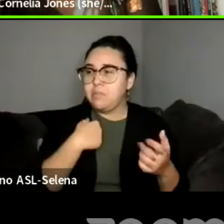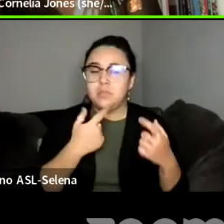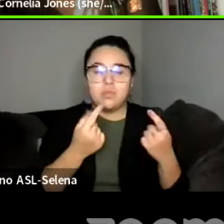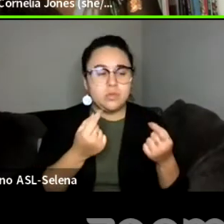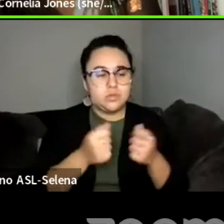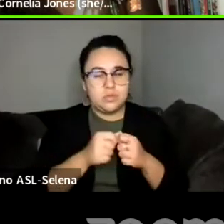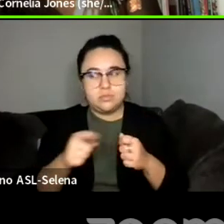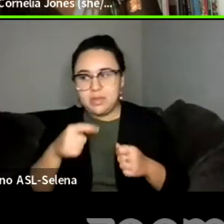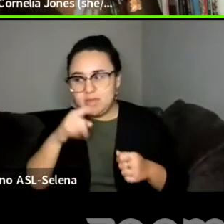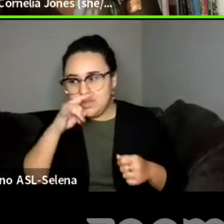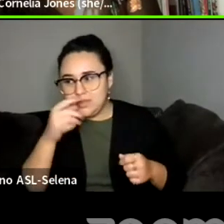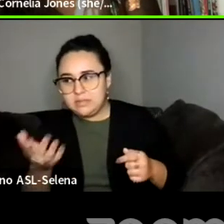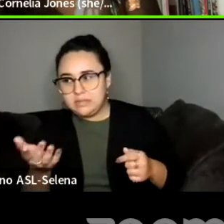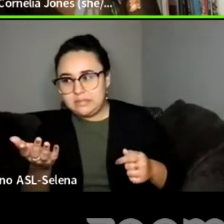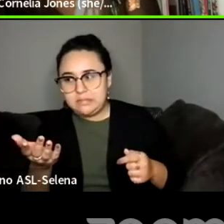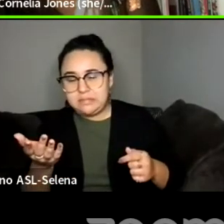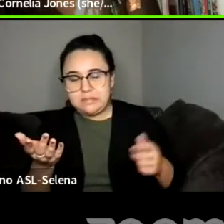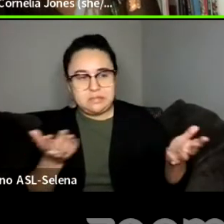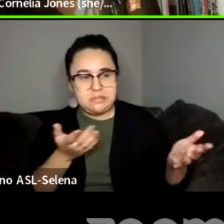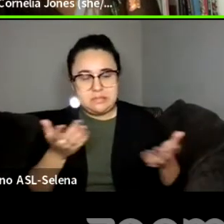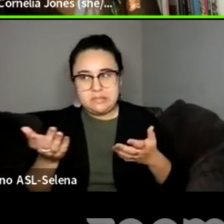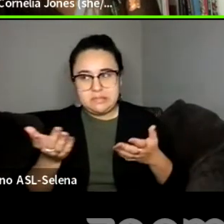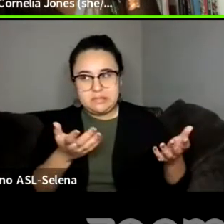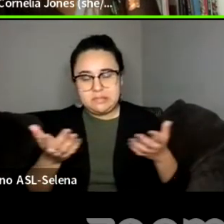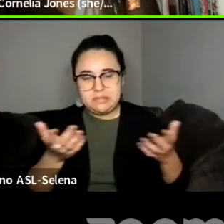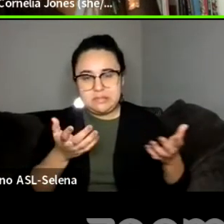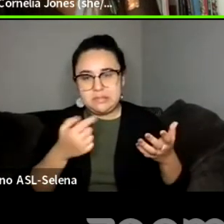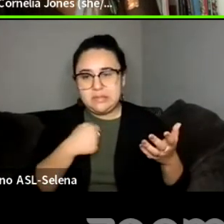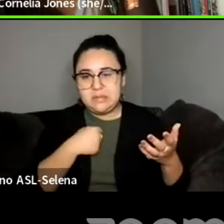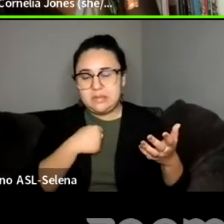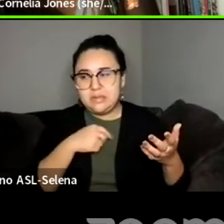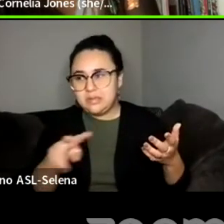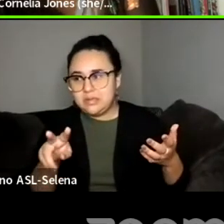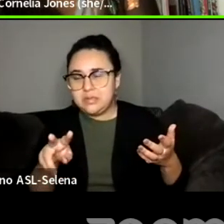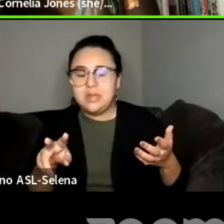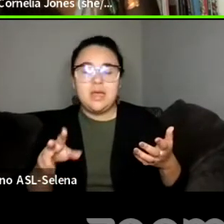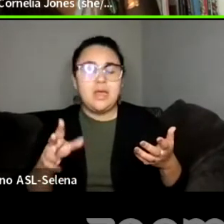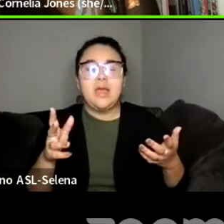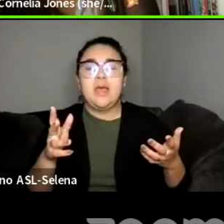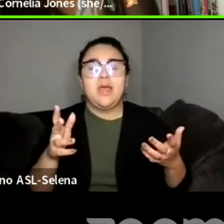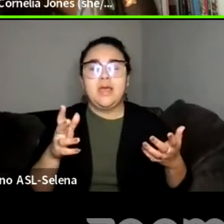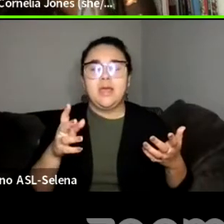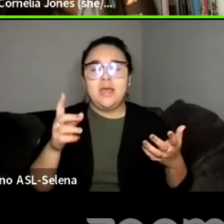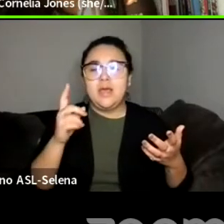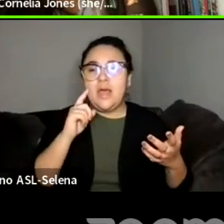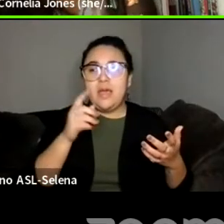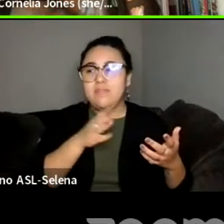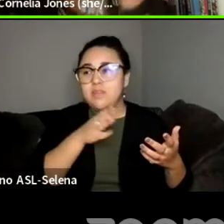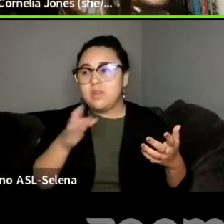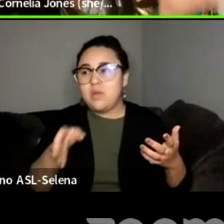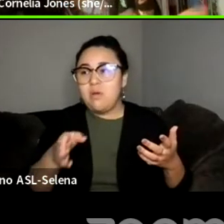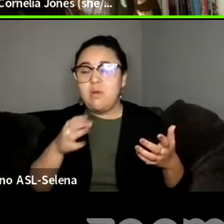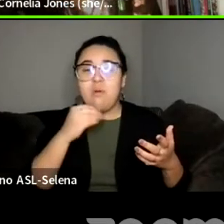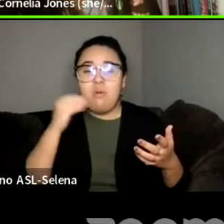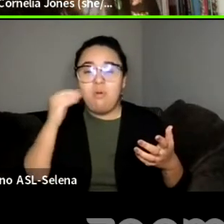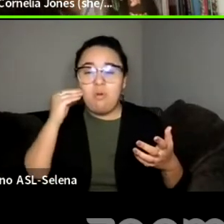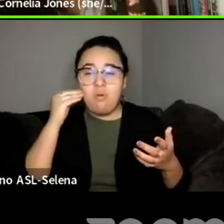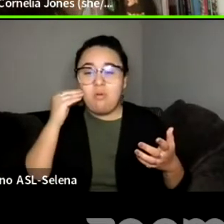the kids? Like, what is, you know, like I was going to be having to come home with them and do